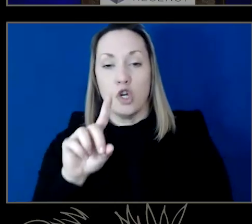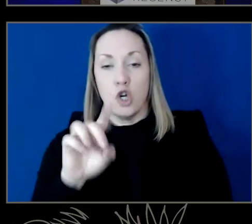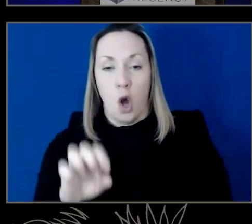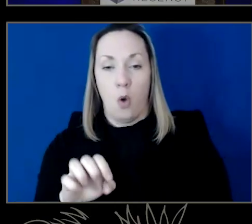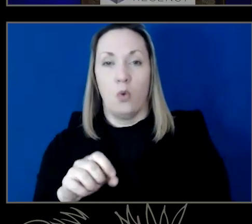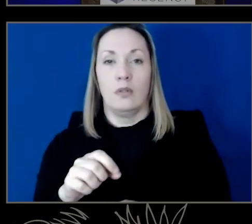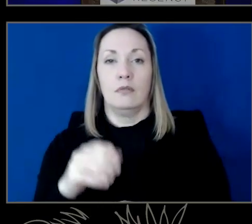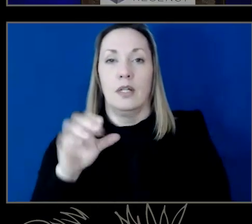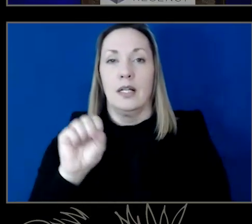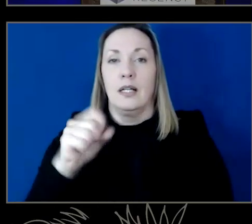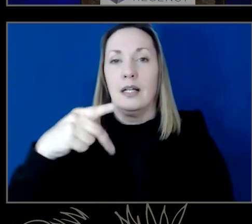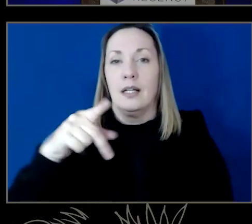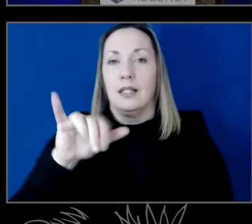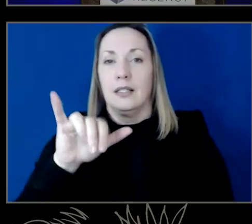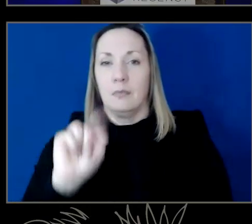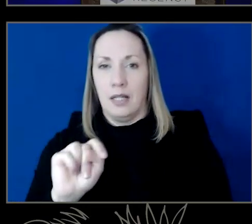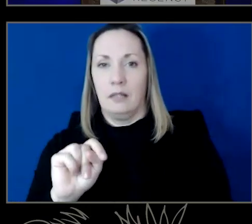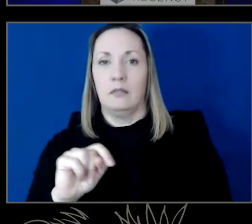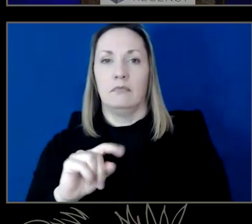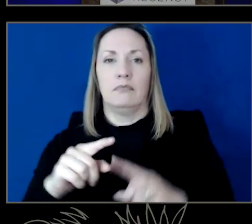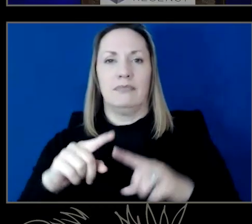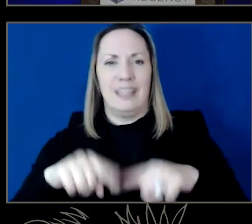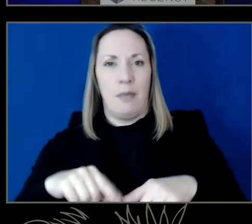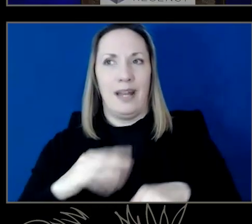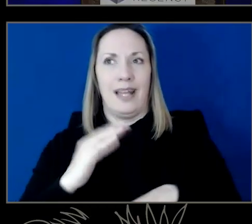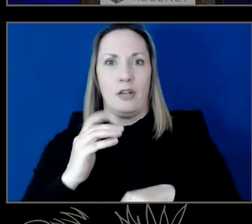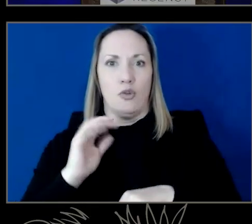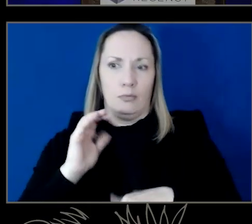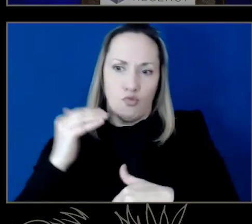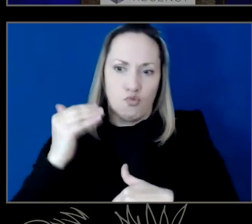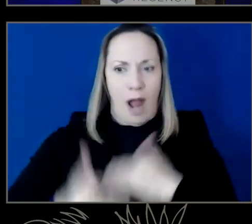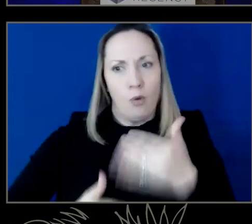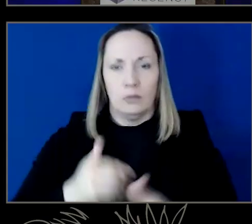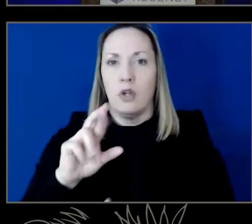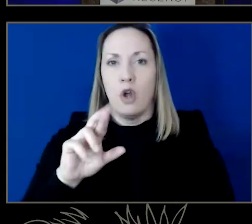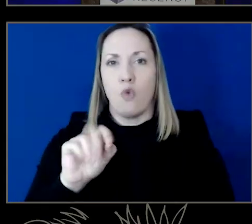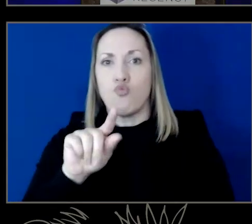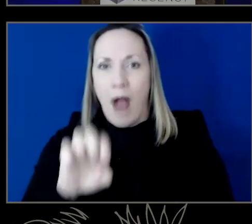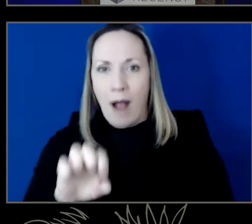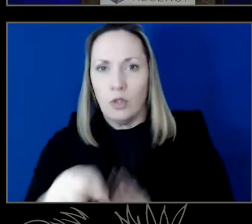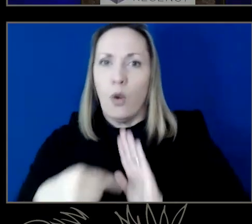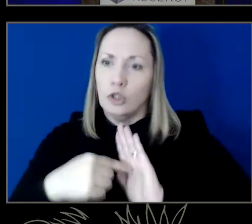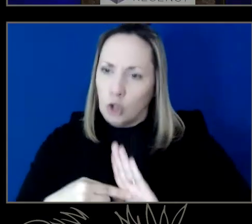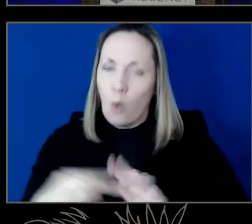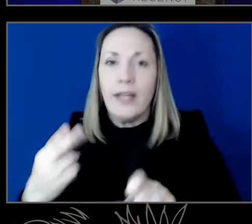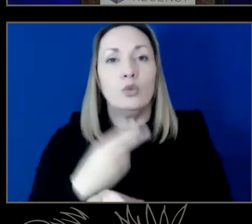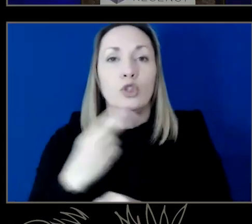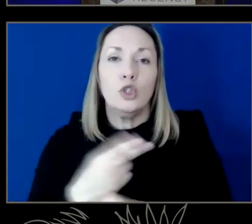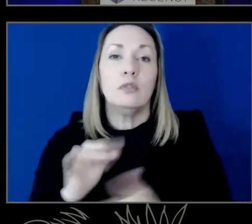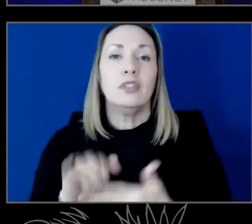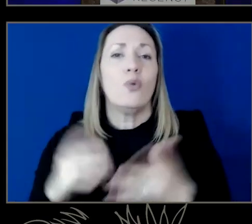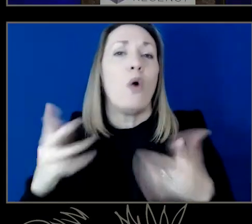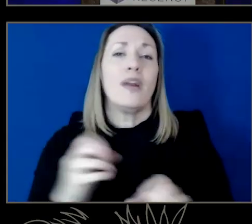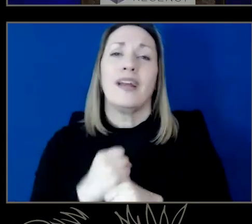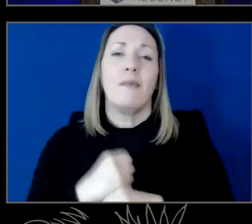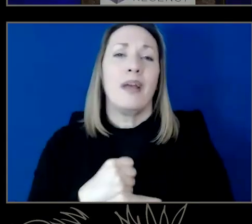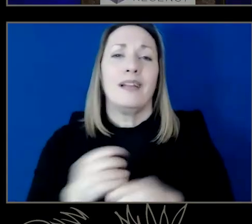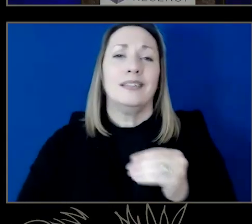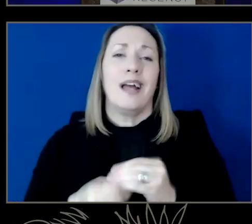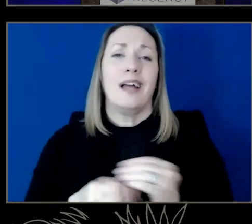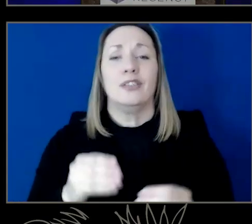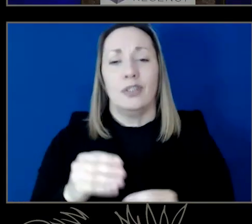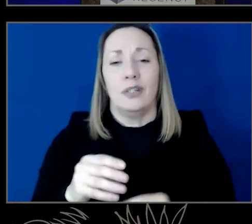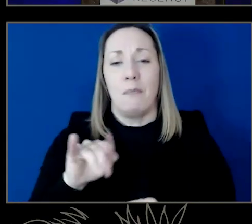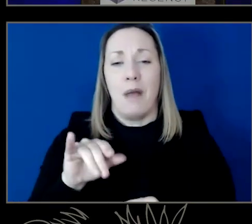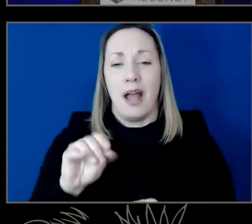split based on your actual route, because that's what you want to show the user at the time. And so you're already going to be making these extra files, so you might as well